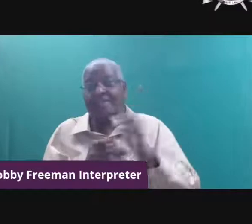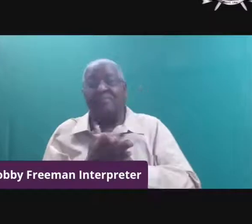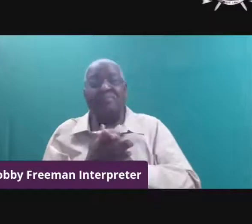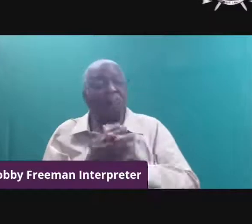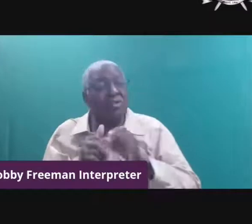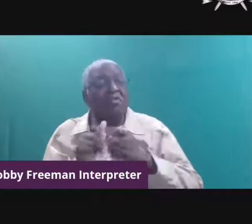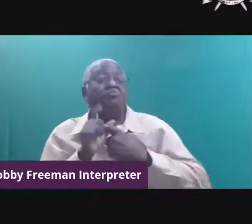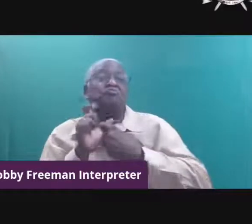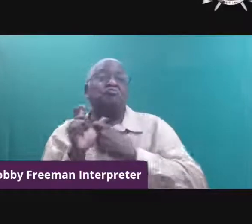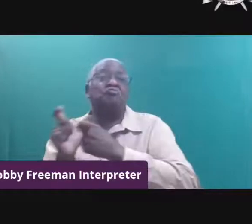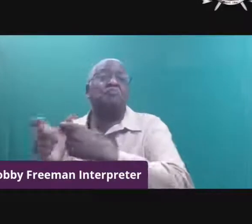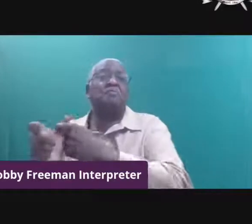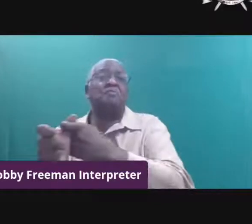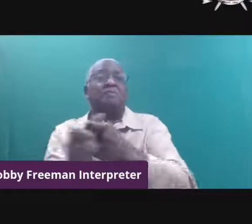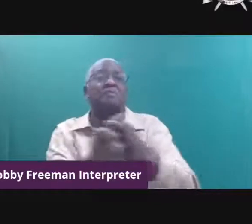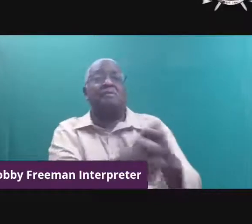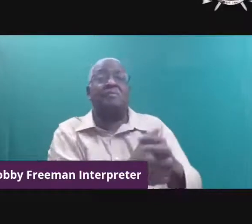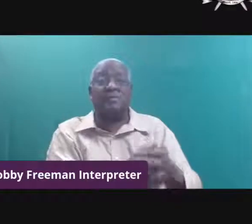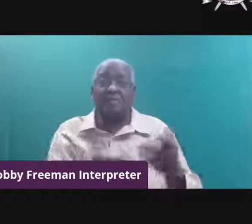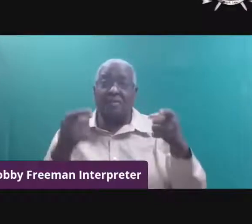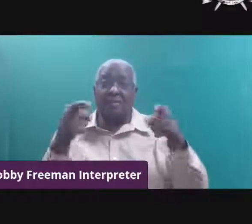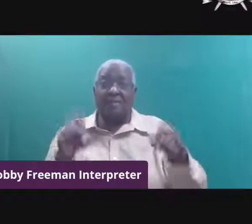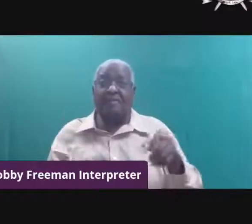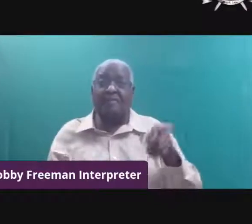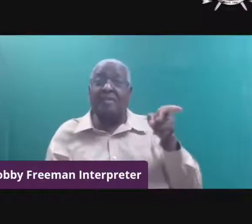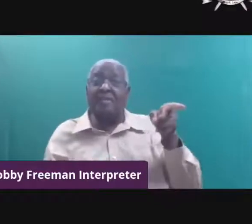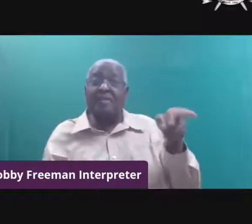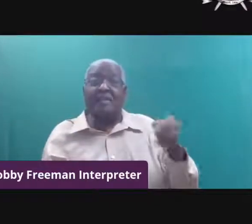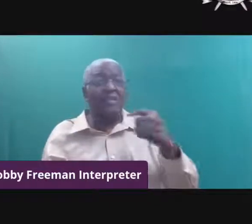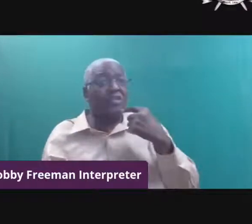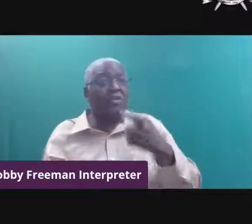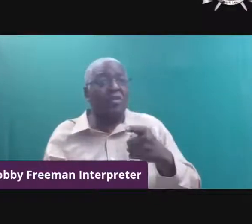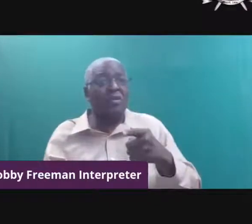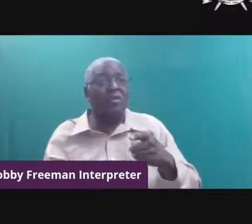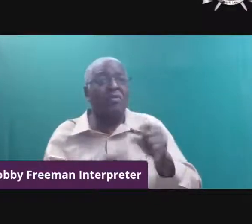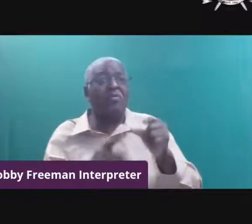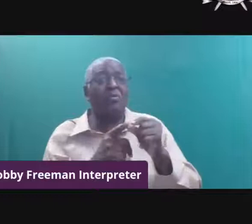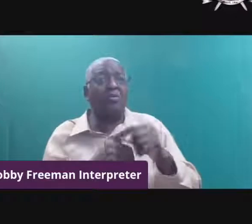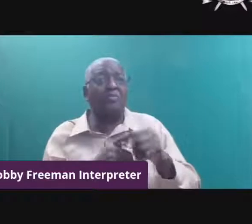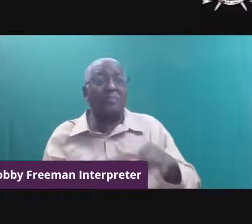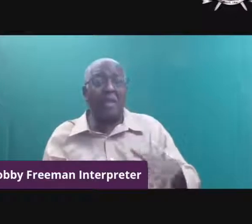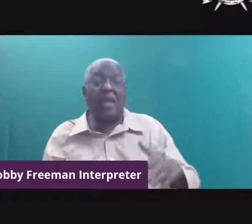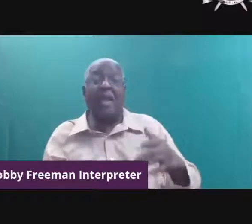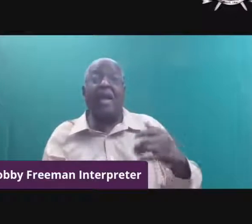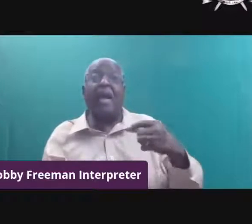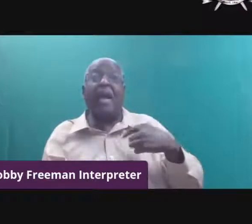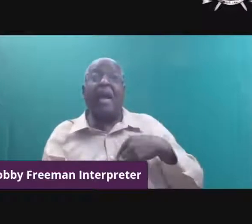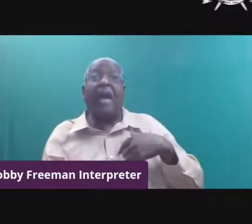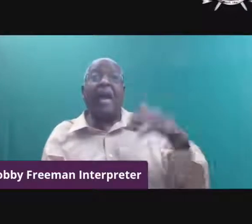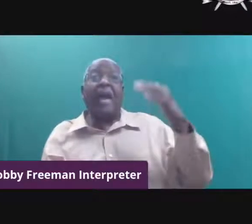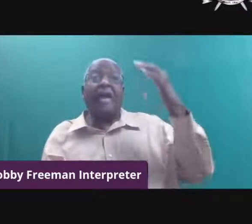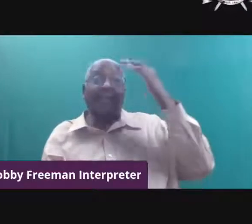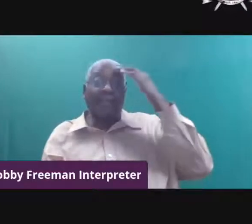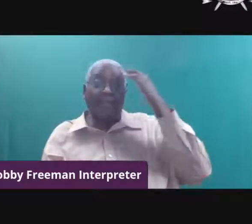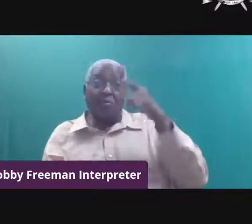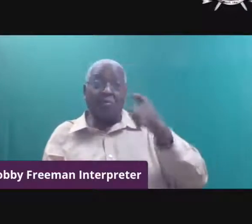running. And this is what happened. He said these words. He said, "I know you're tired,